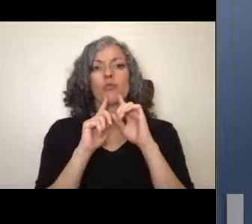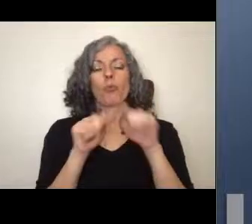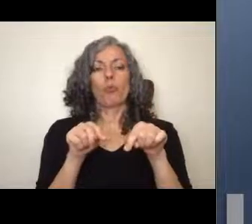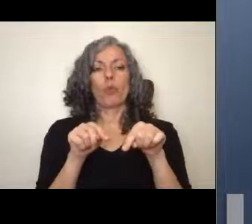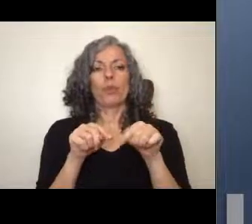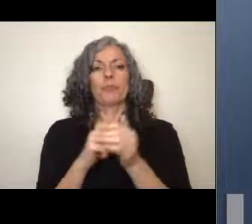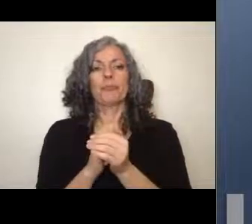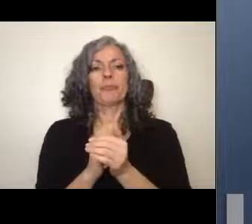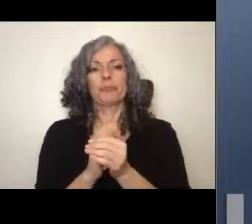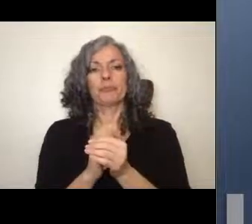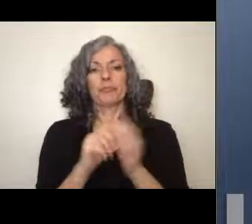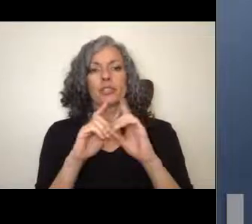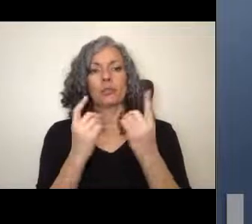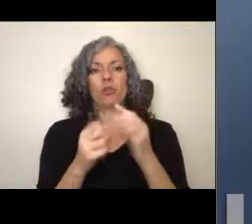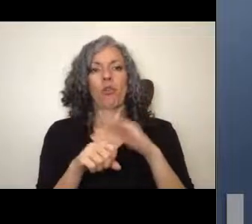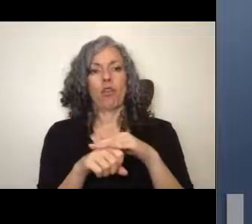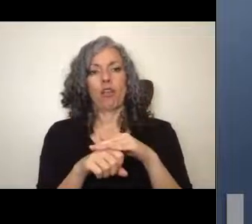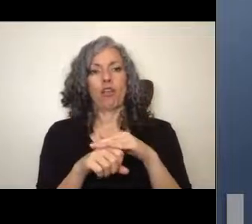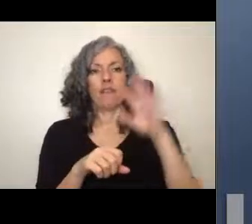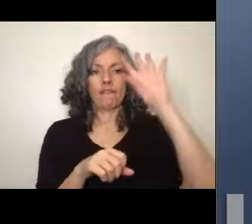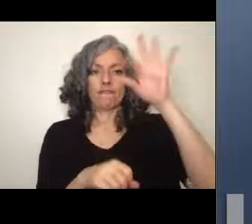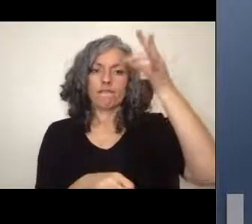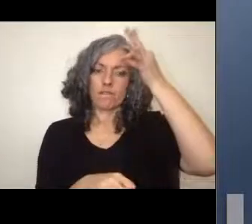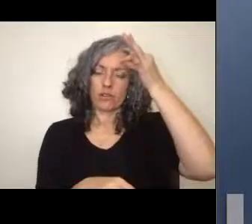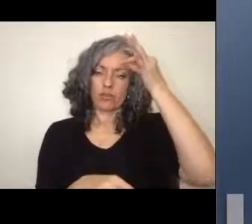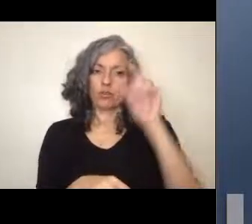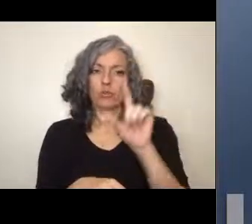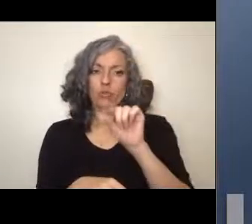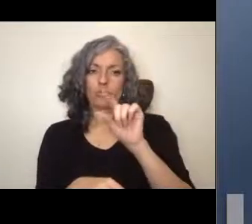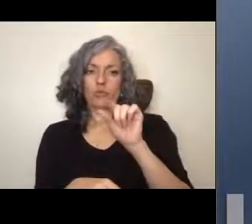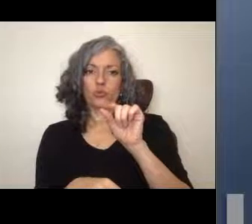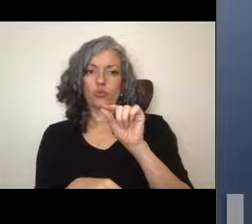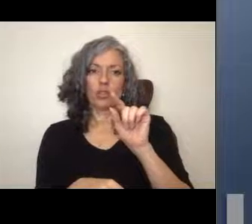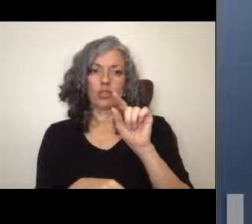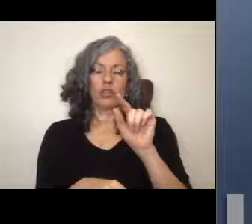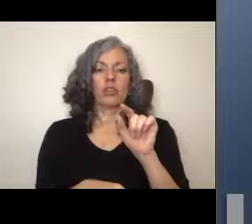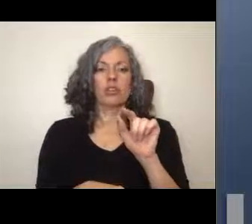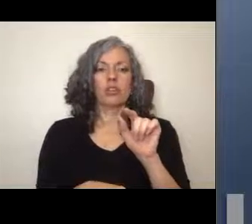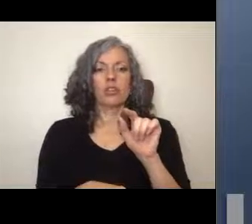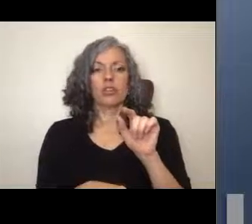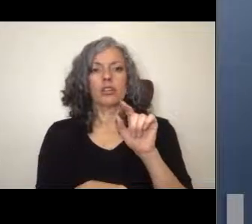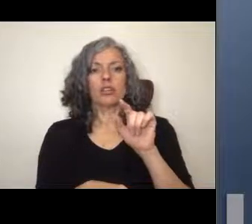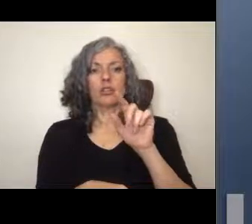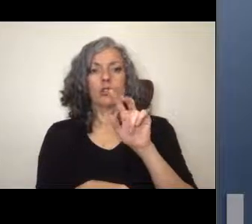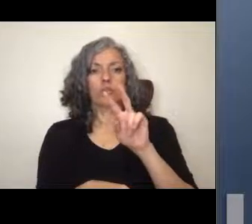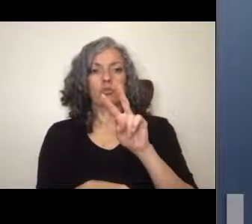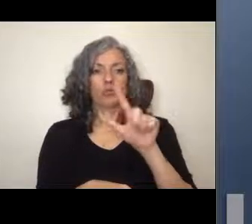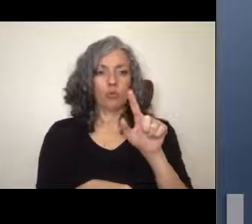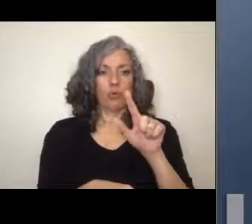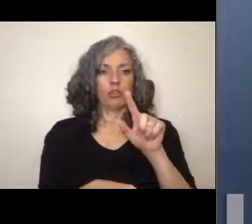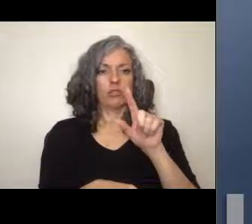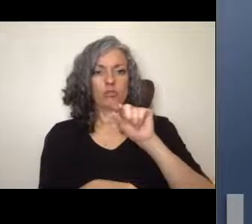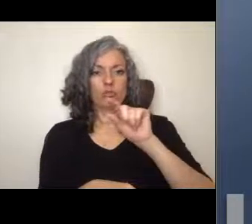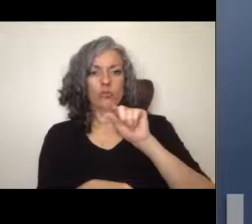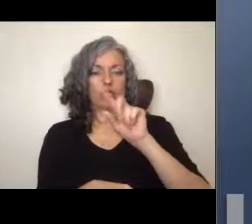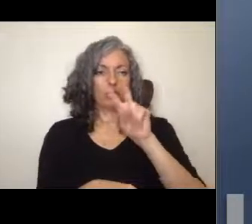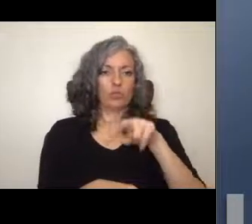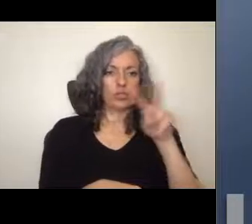made on the federal funds in federal fiscal year 21-22. Tab 92 requests to allocate